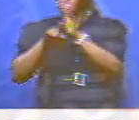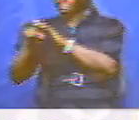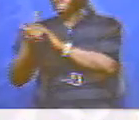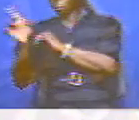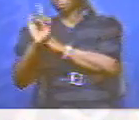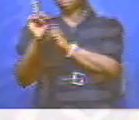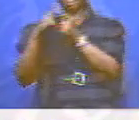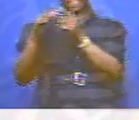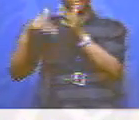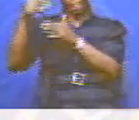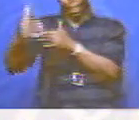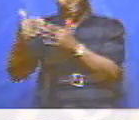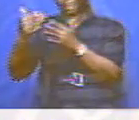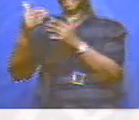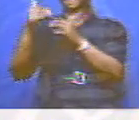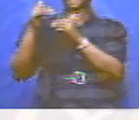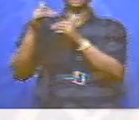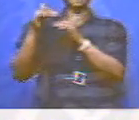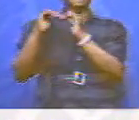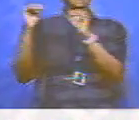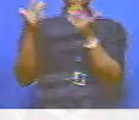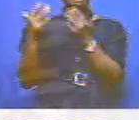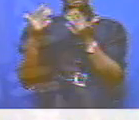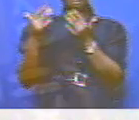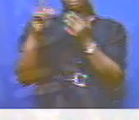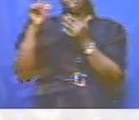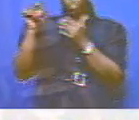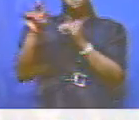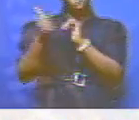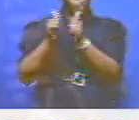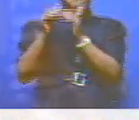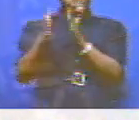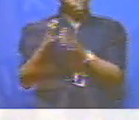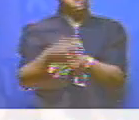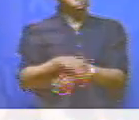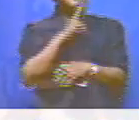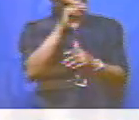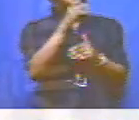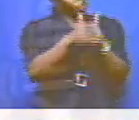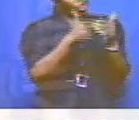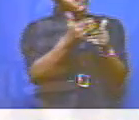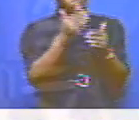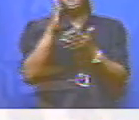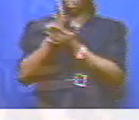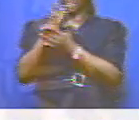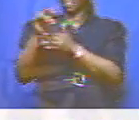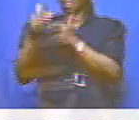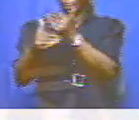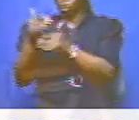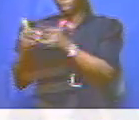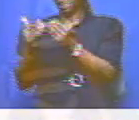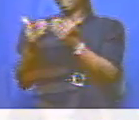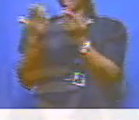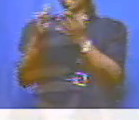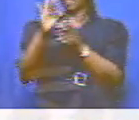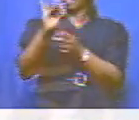But the next step then is about you being competitive ready. So it's a process, really. It is a process. It's not a one-off thing. No. It's a tiered criteria. Okay. Where FINA